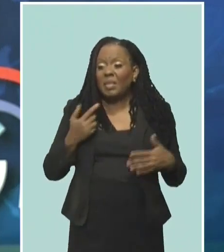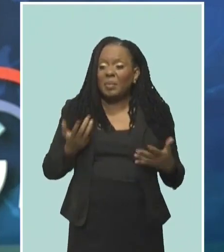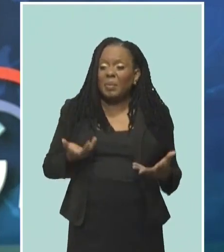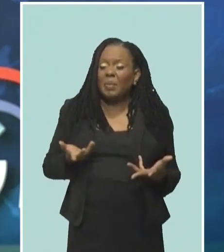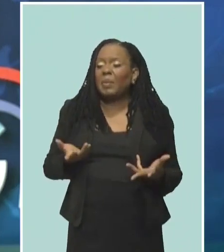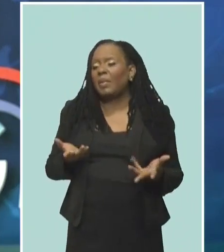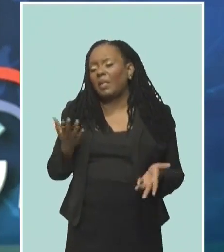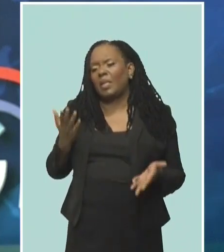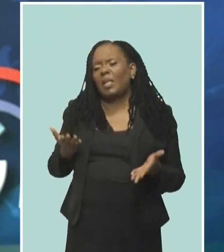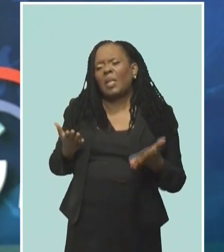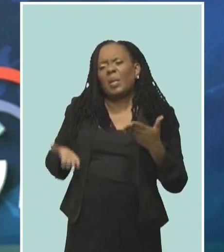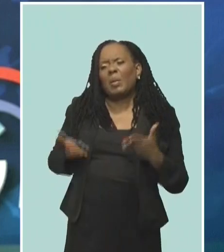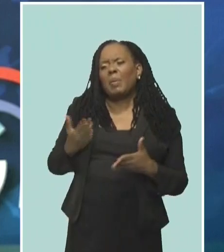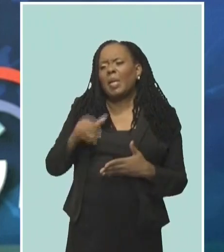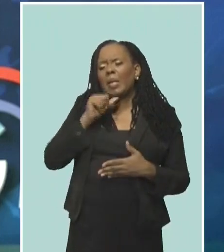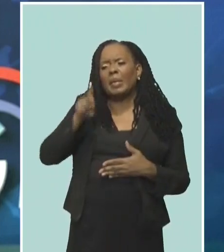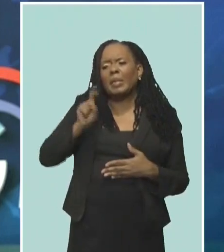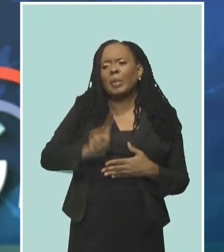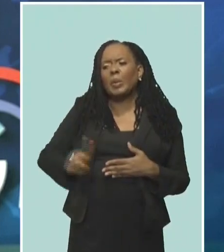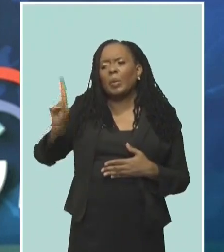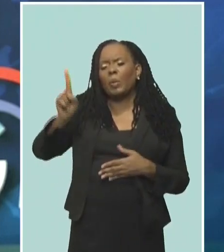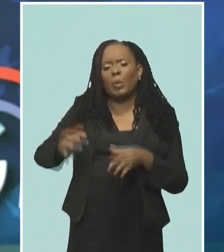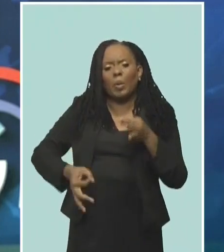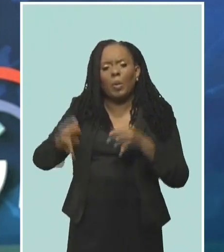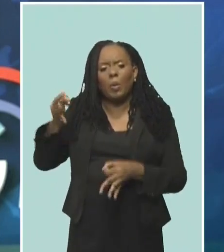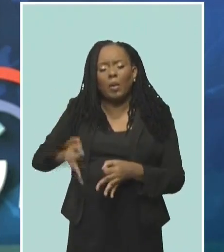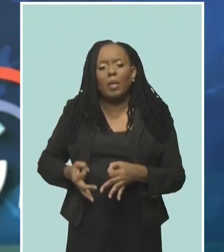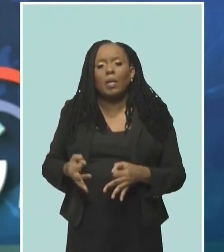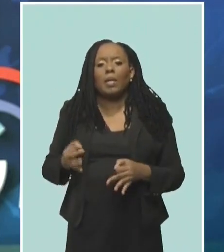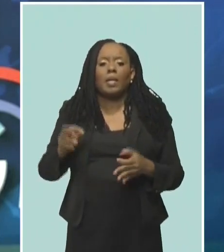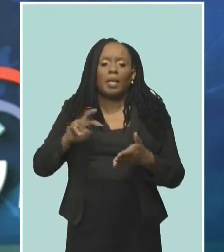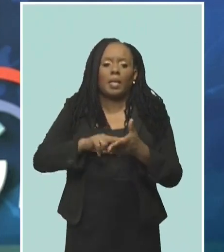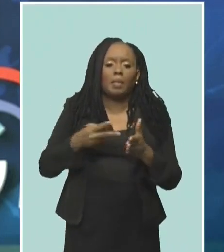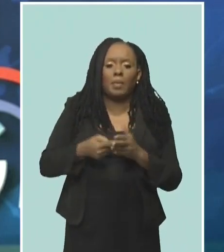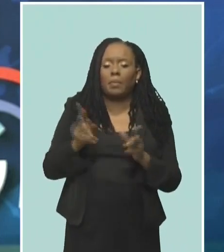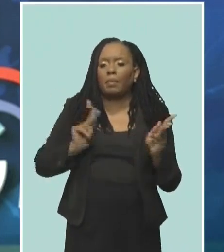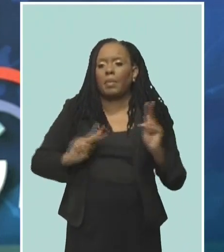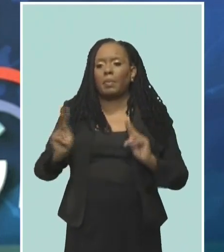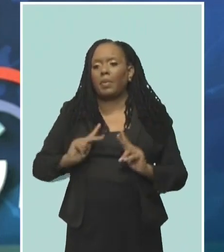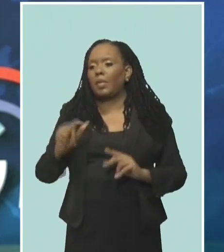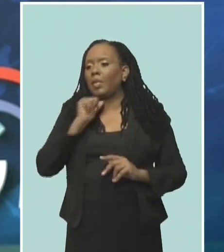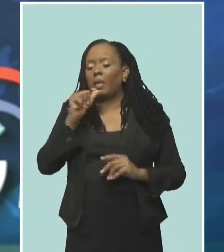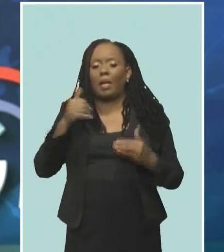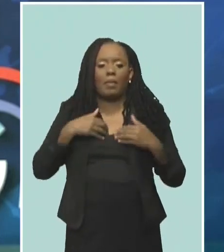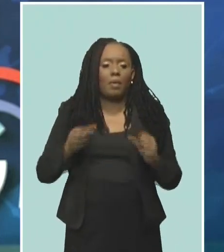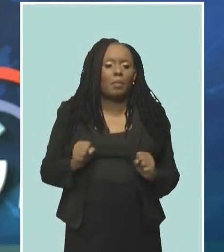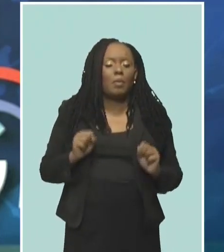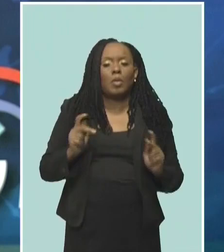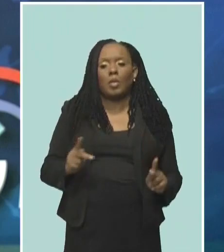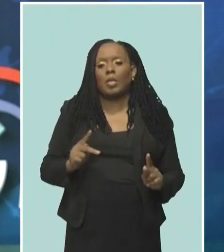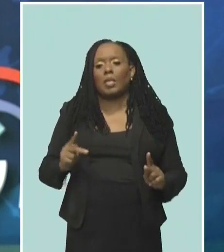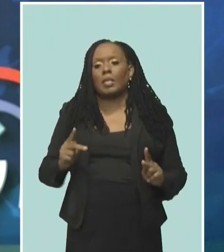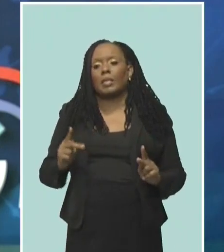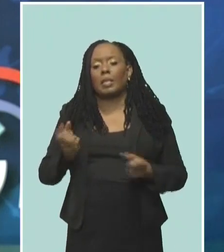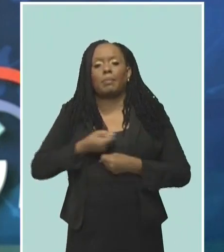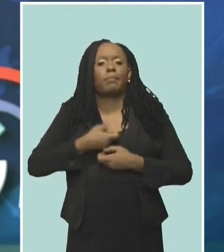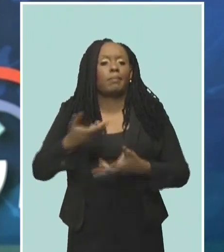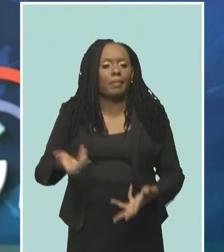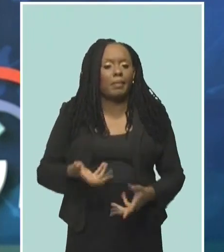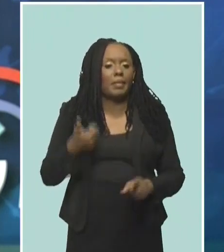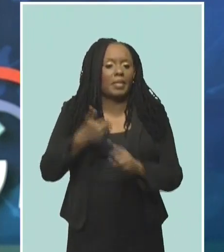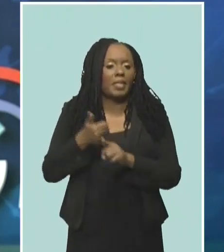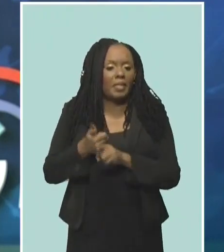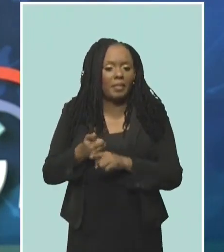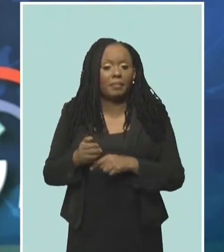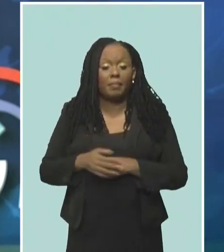a victim impact statement. The Attorney General says people behind bars who have information on another crime could also negotiate